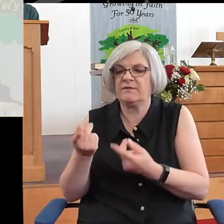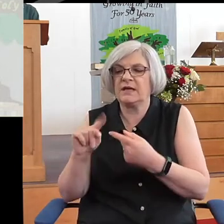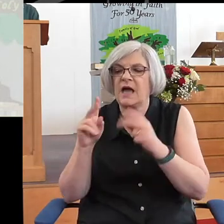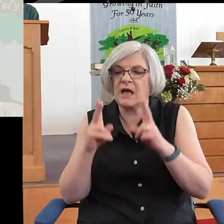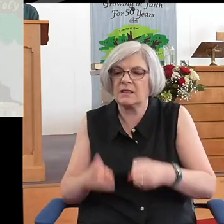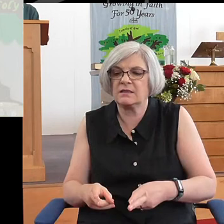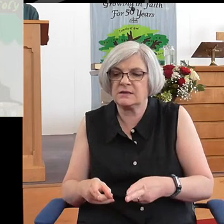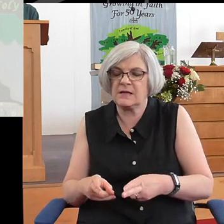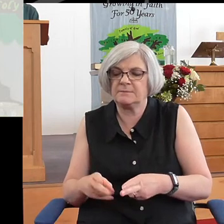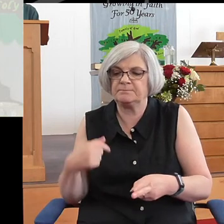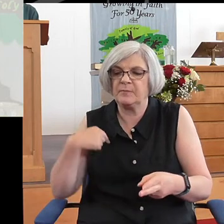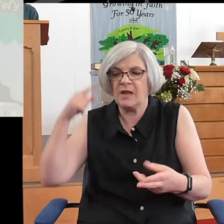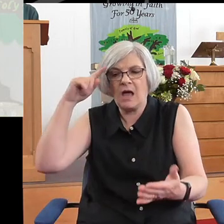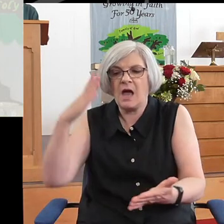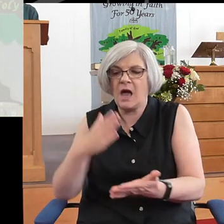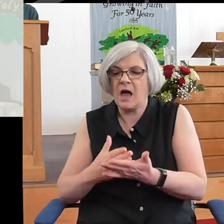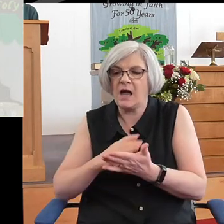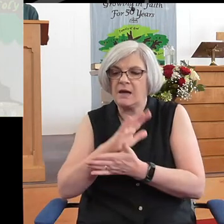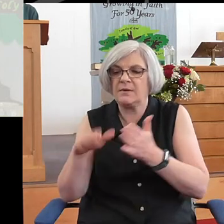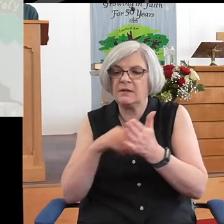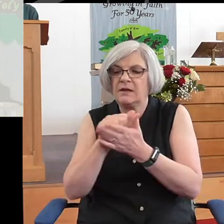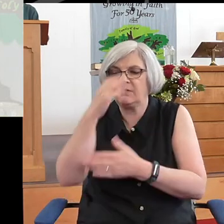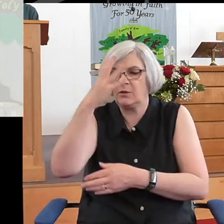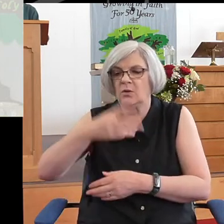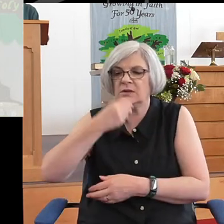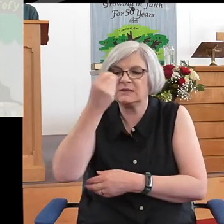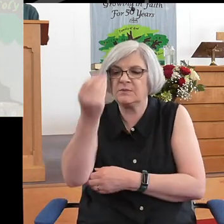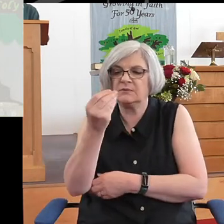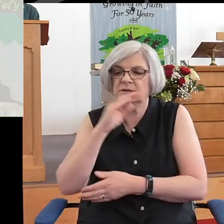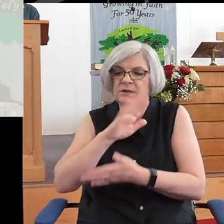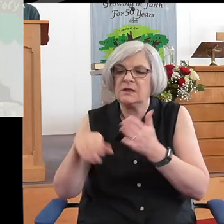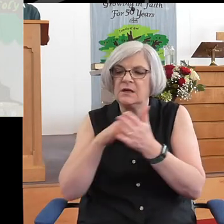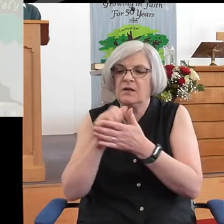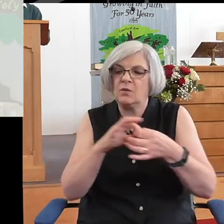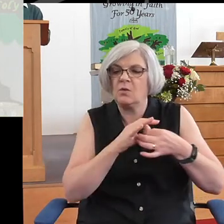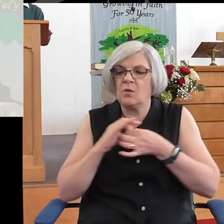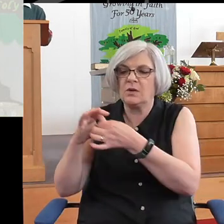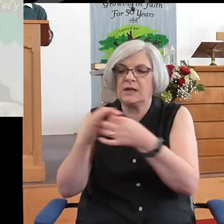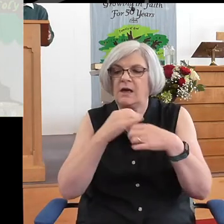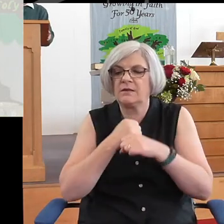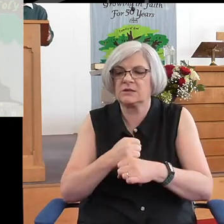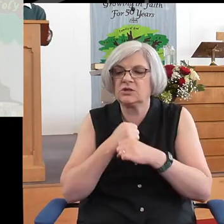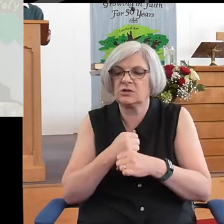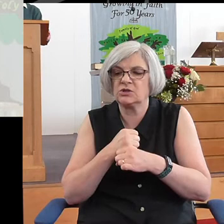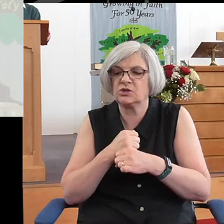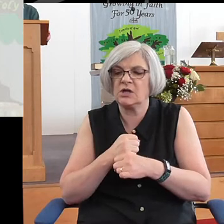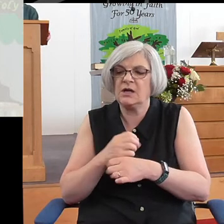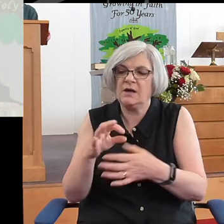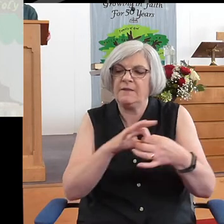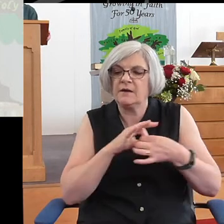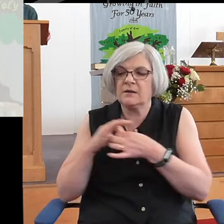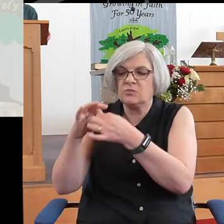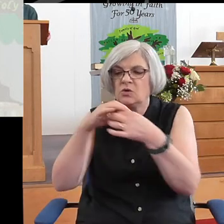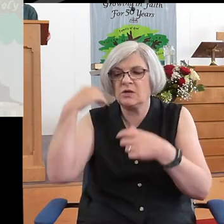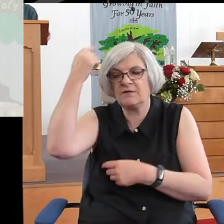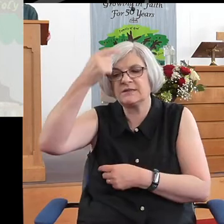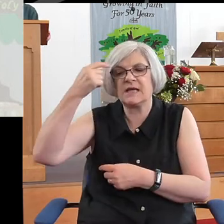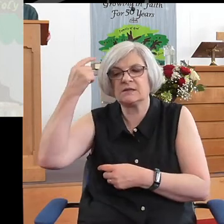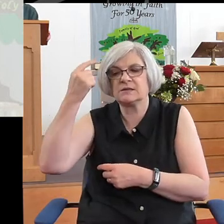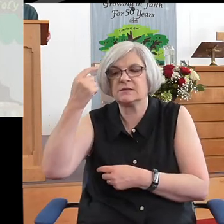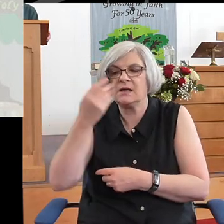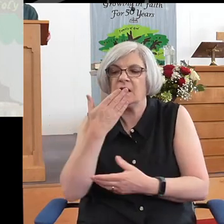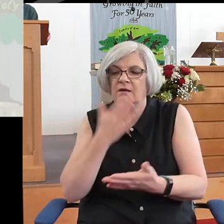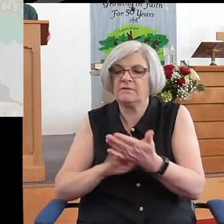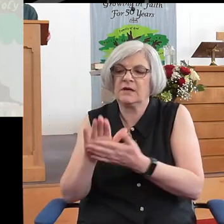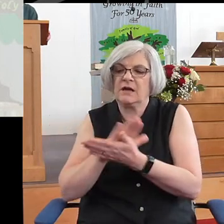the living and the dead. I believe in the Holy Spirit, the Holy Catholic Church, the communion of